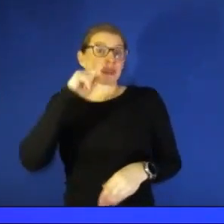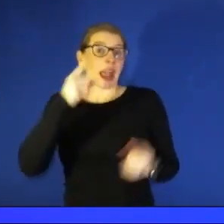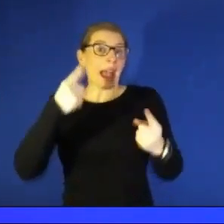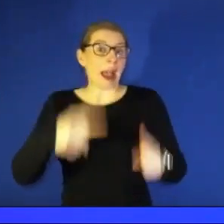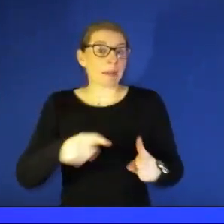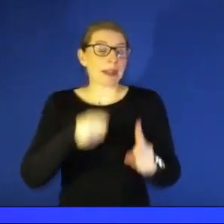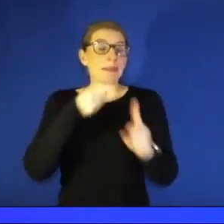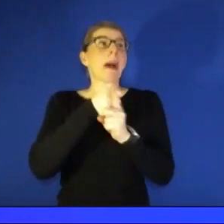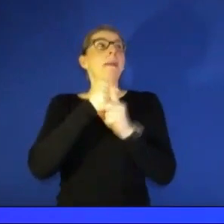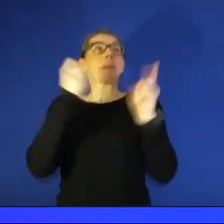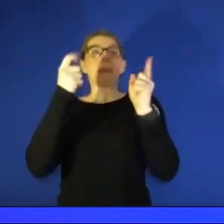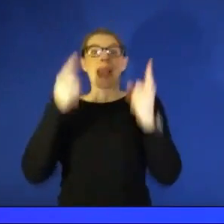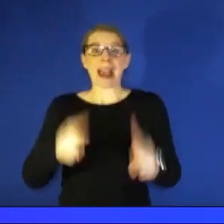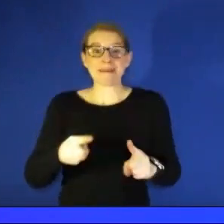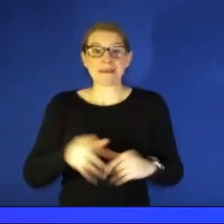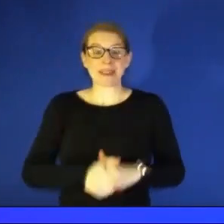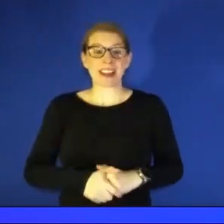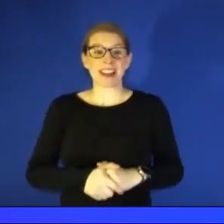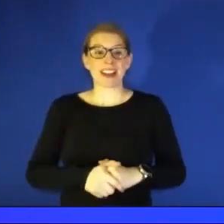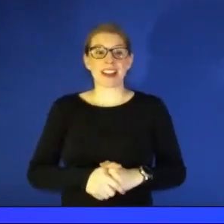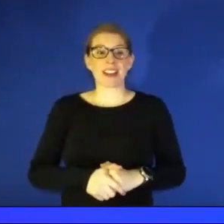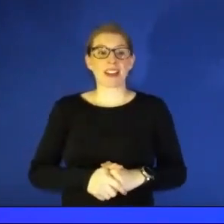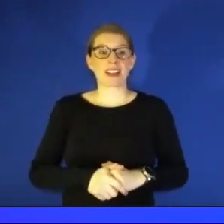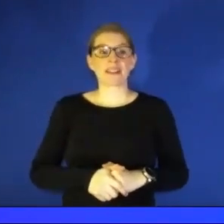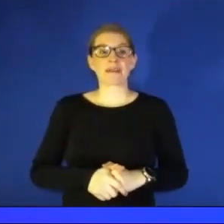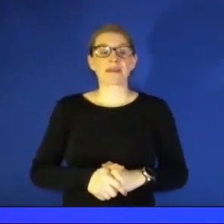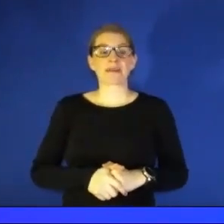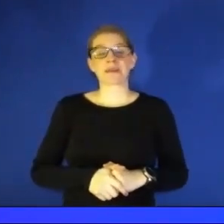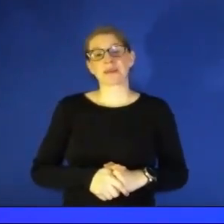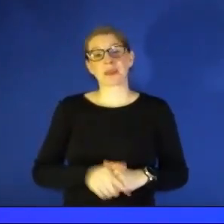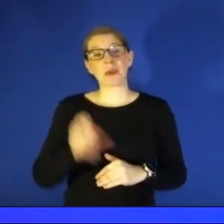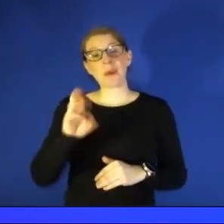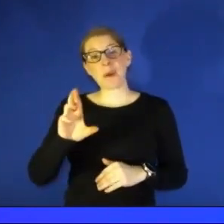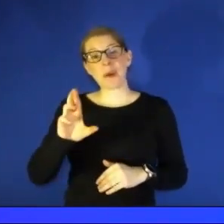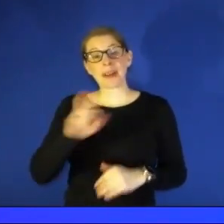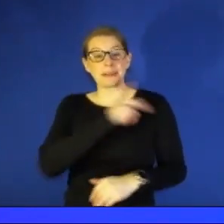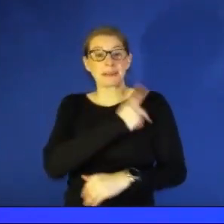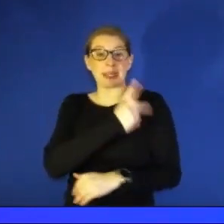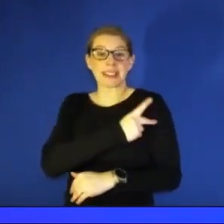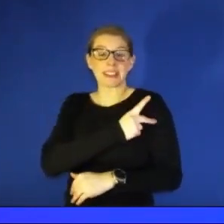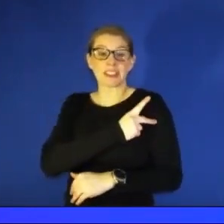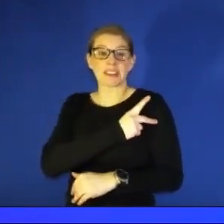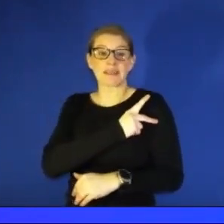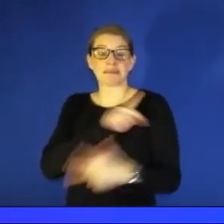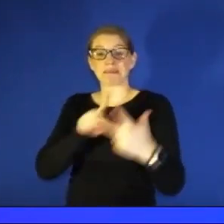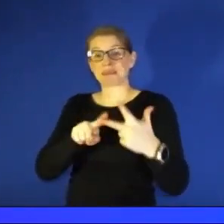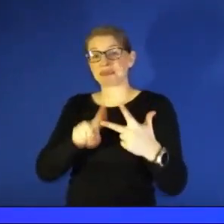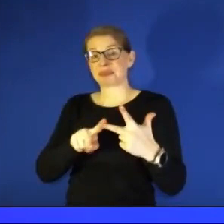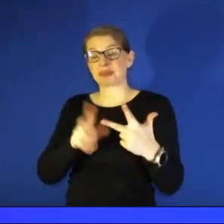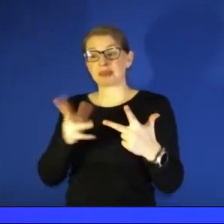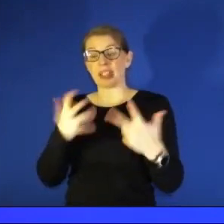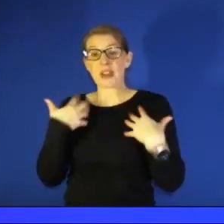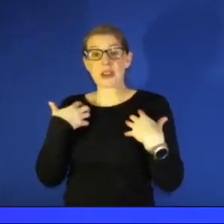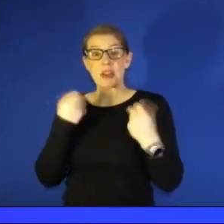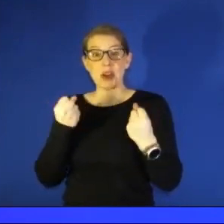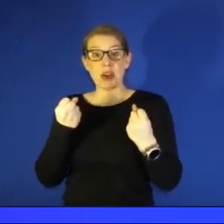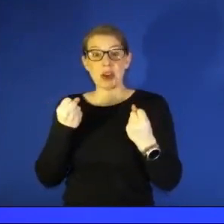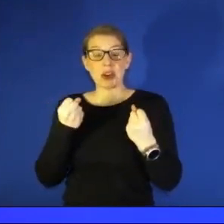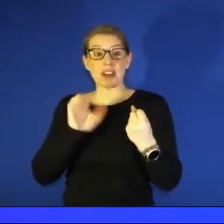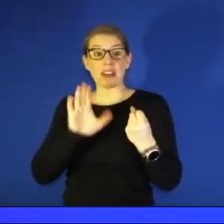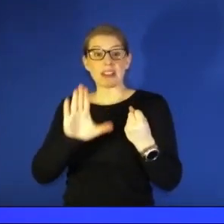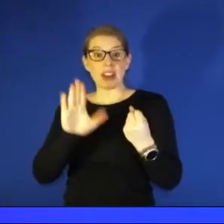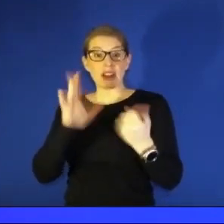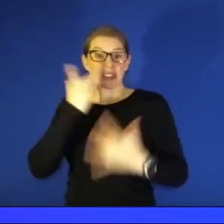happening in one of our infertility clinics, or the patient that got cured of their disease